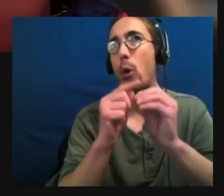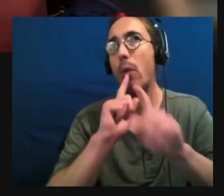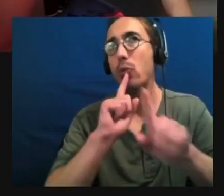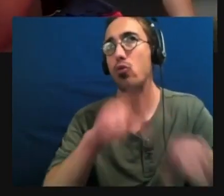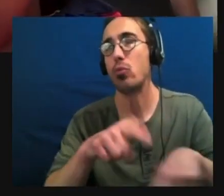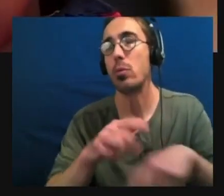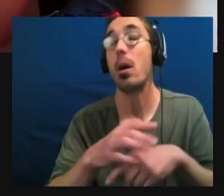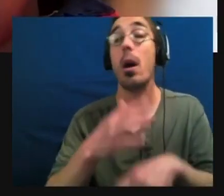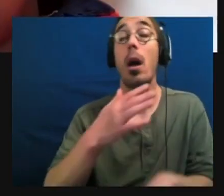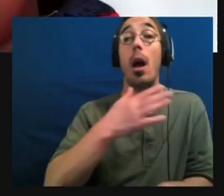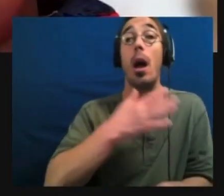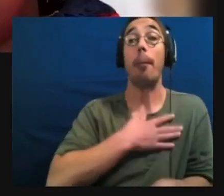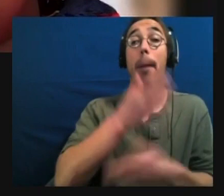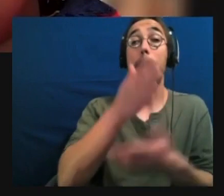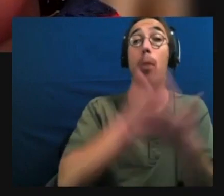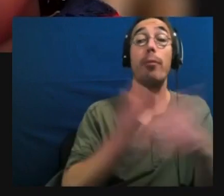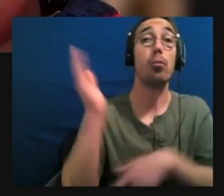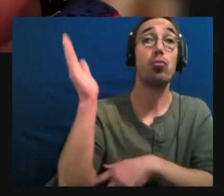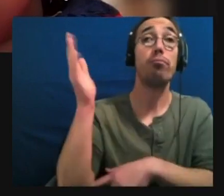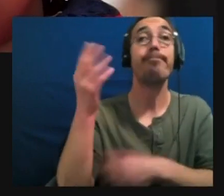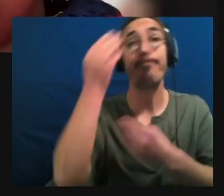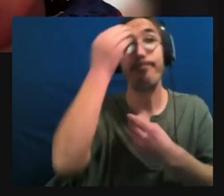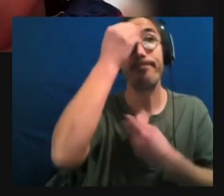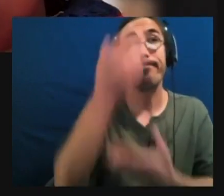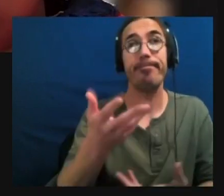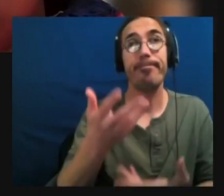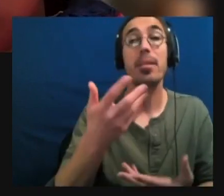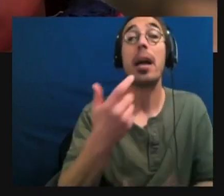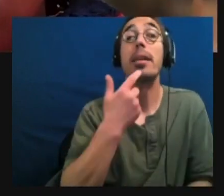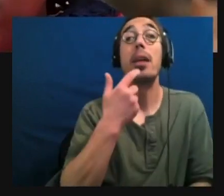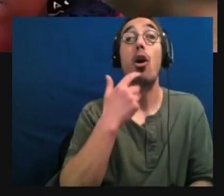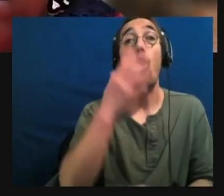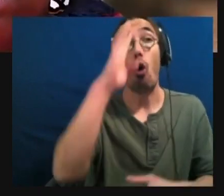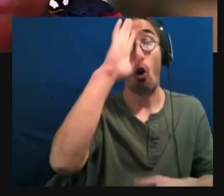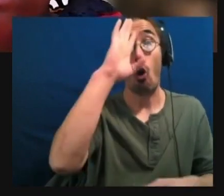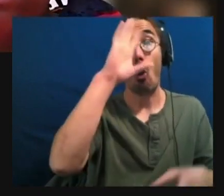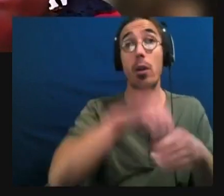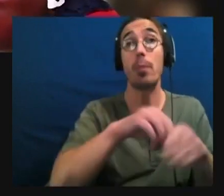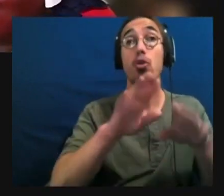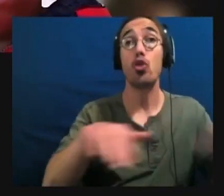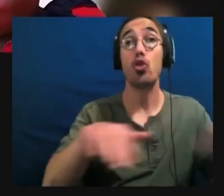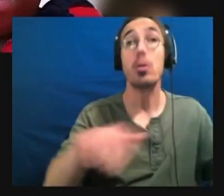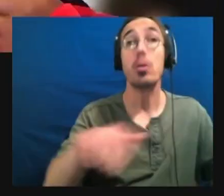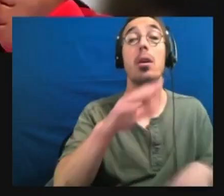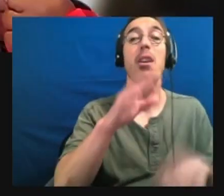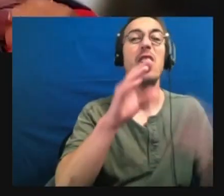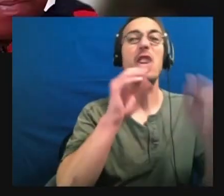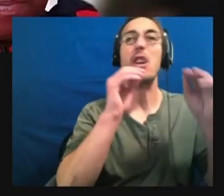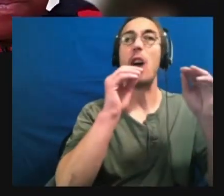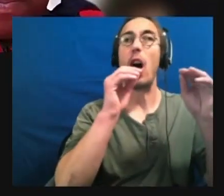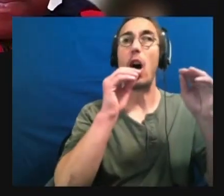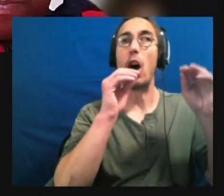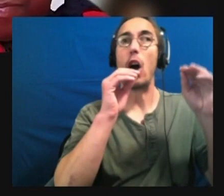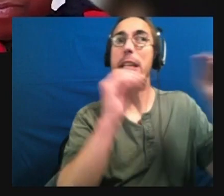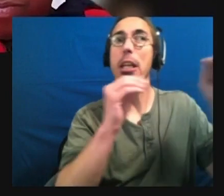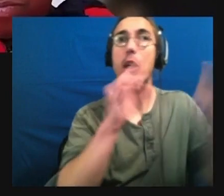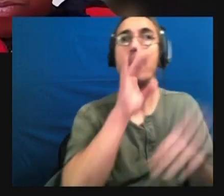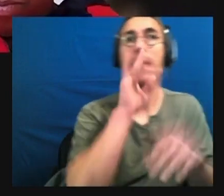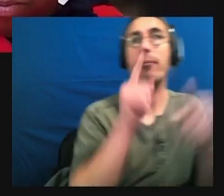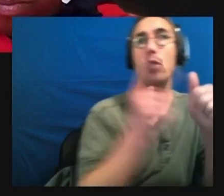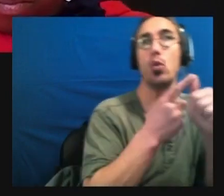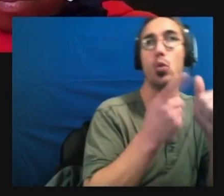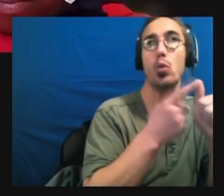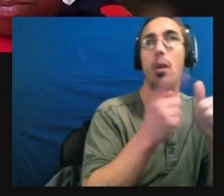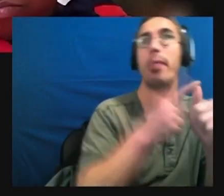of the presentation. I said that autistic children are being taught to speak first instead of being allowed to